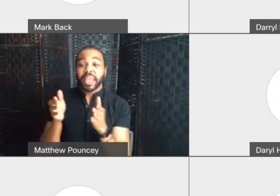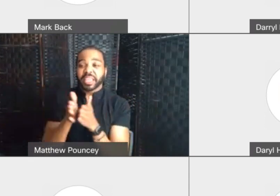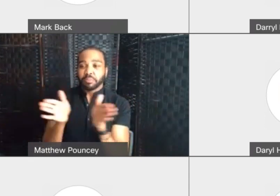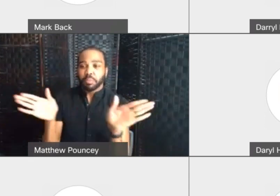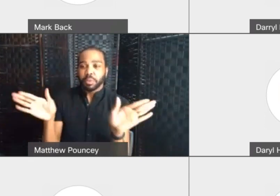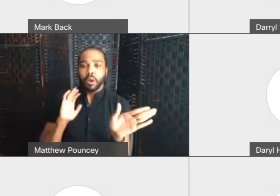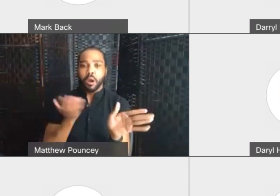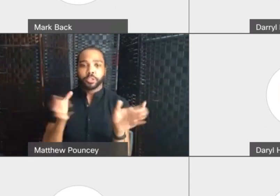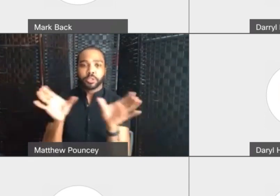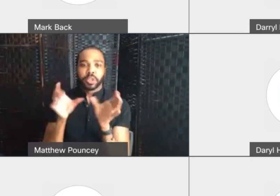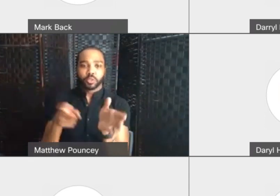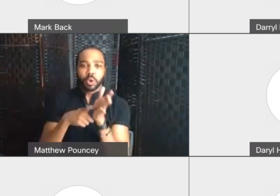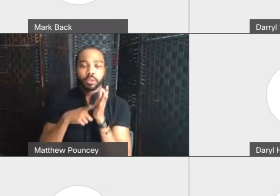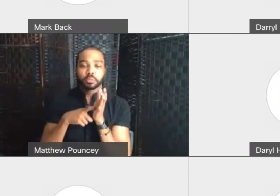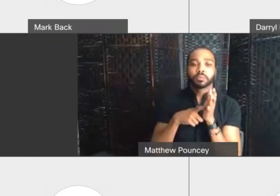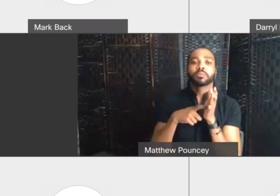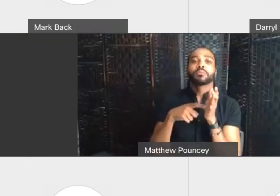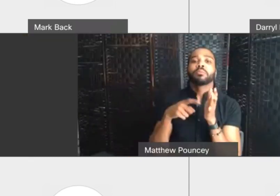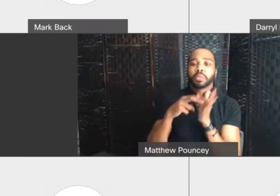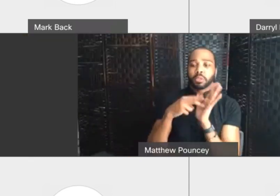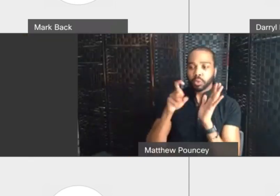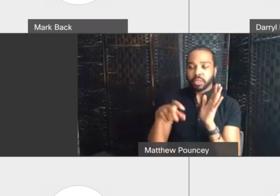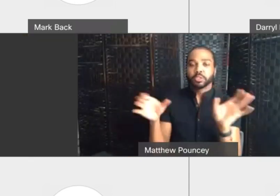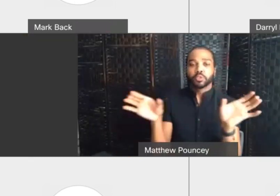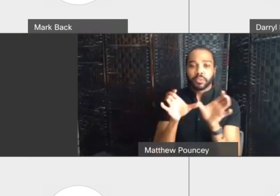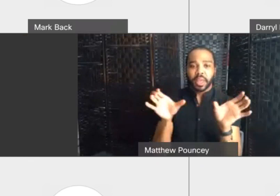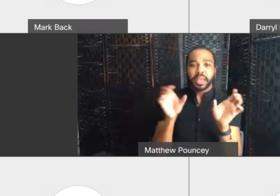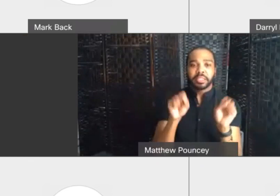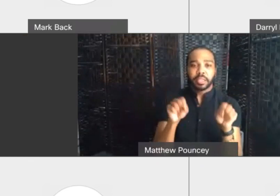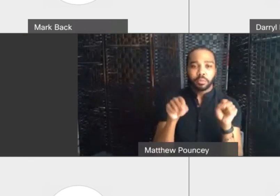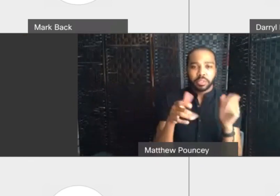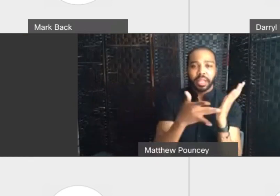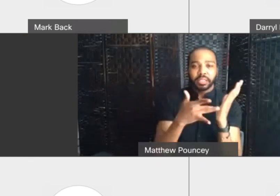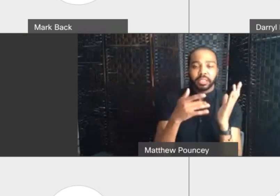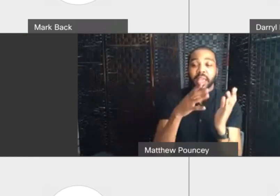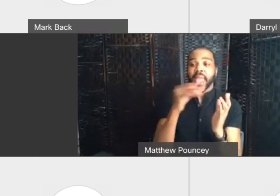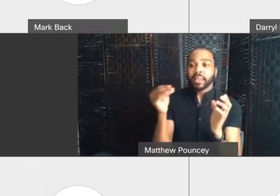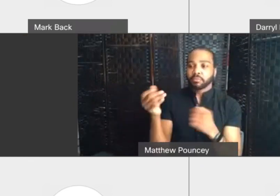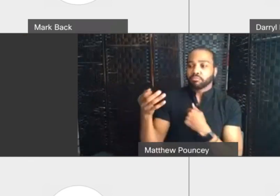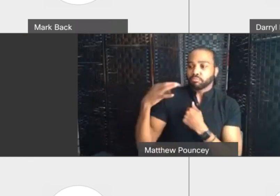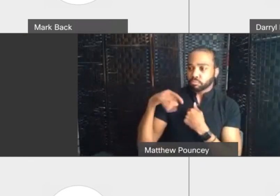to include certified enabling technology specialists in accredited technology.